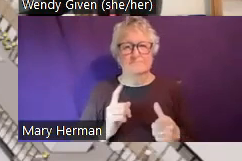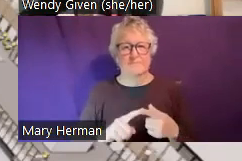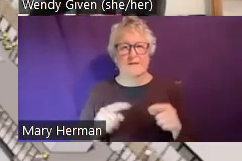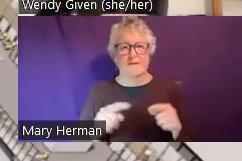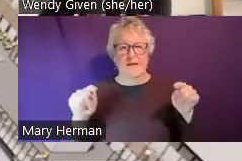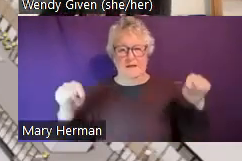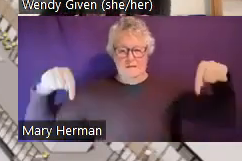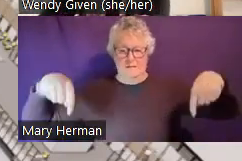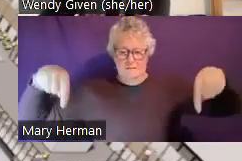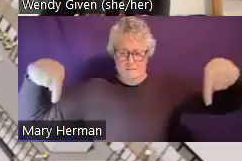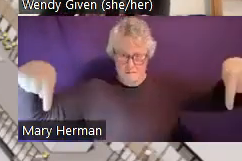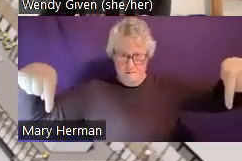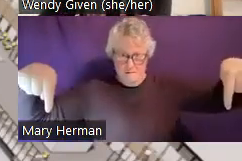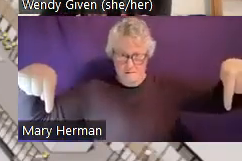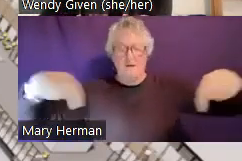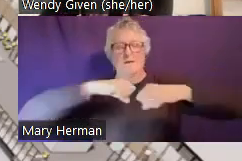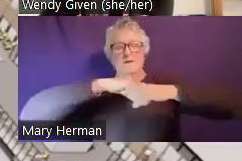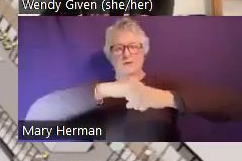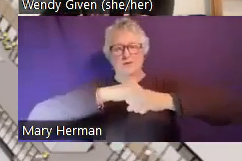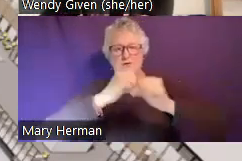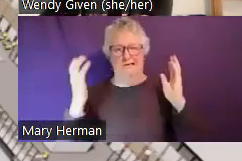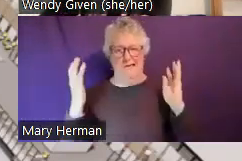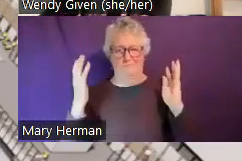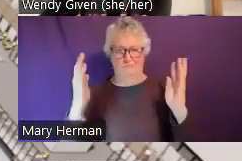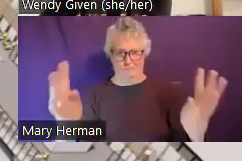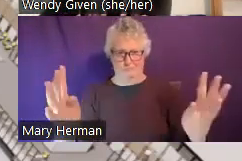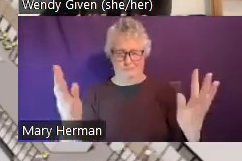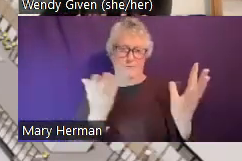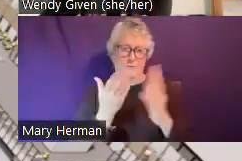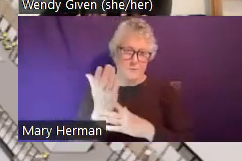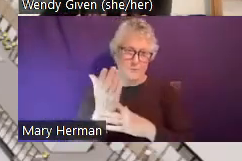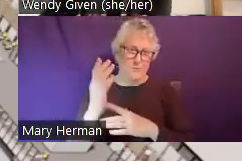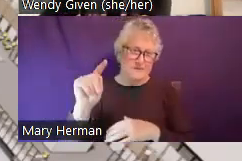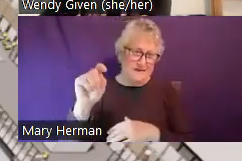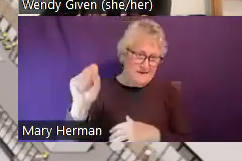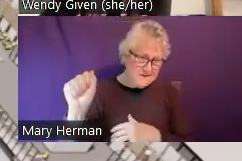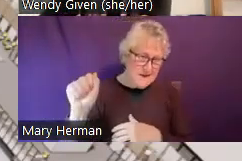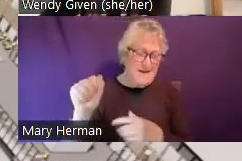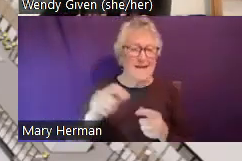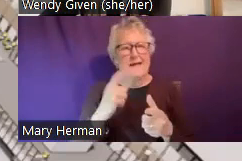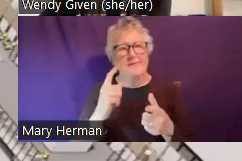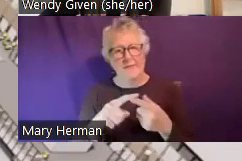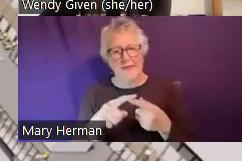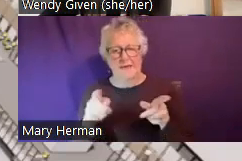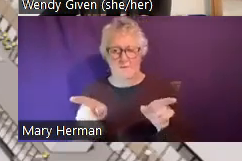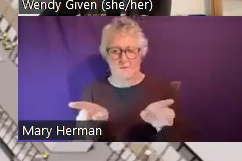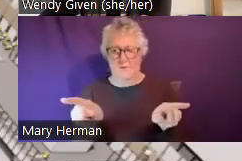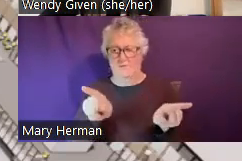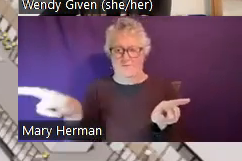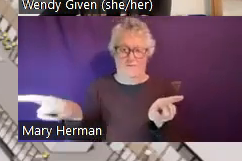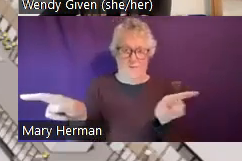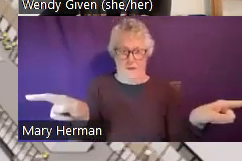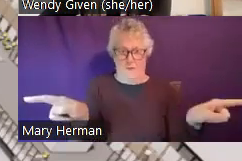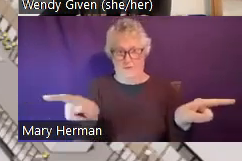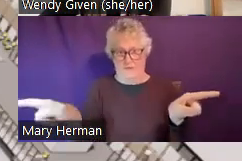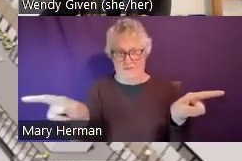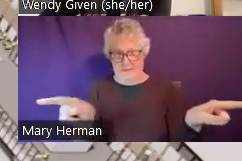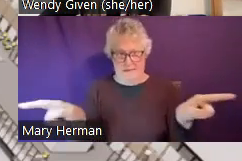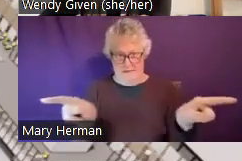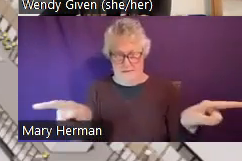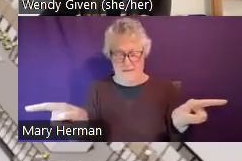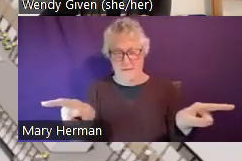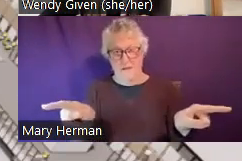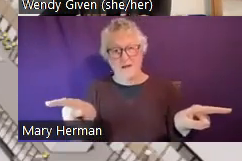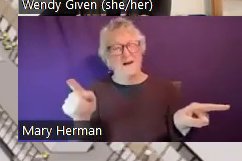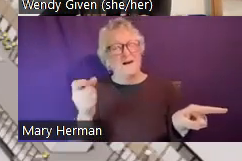then coming out here to where the suspended artworks will be on either side. You'll see this airport is